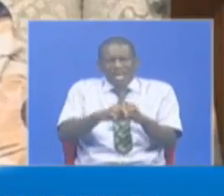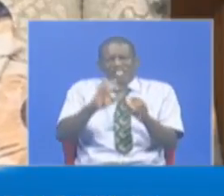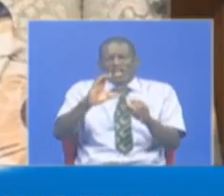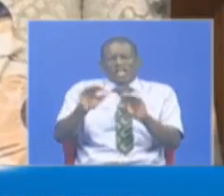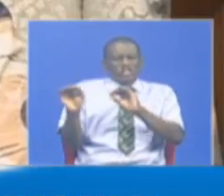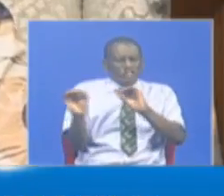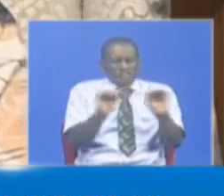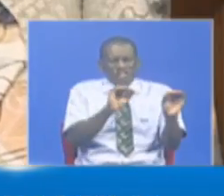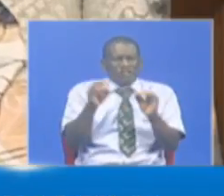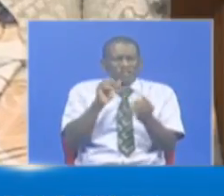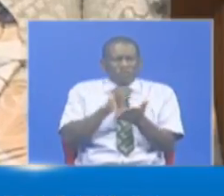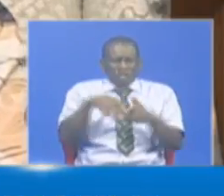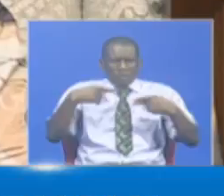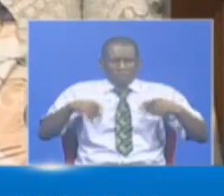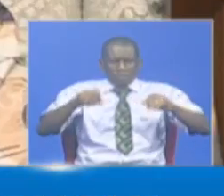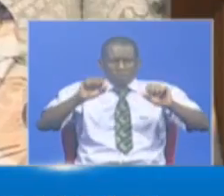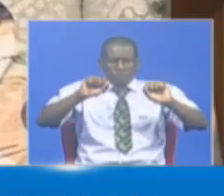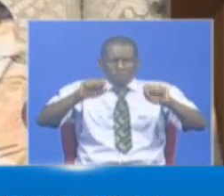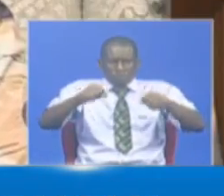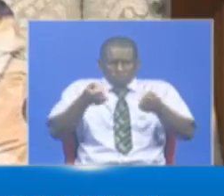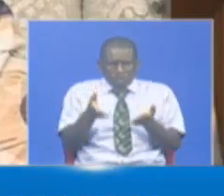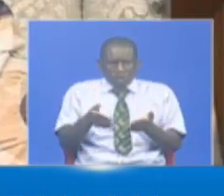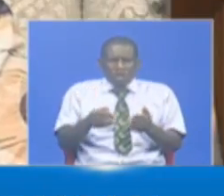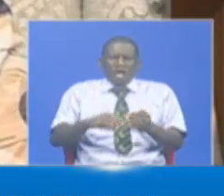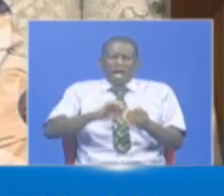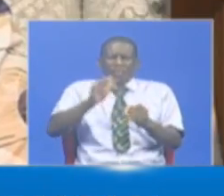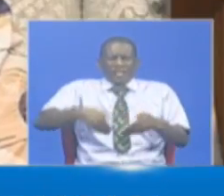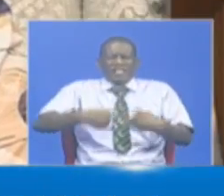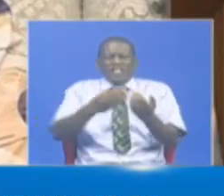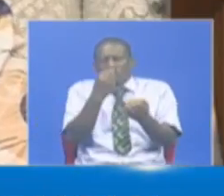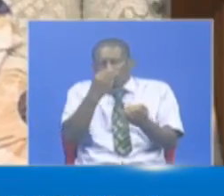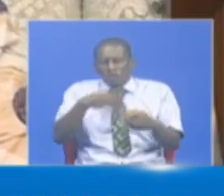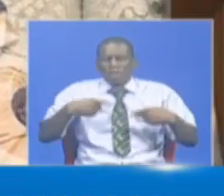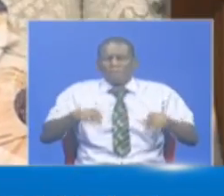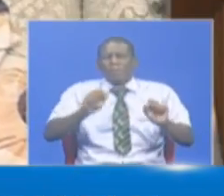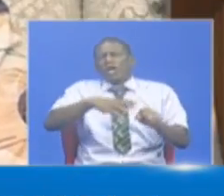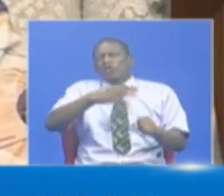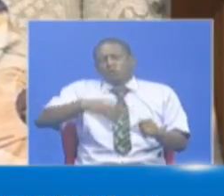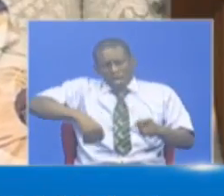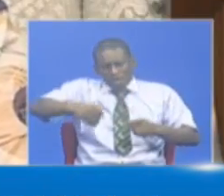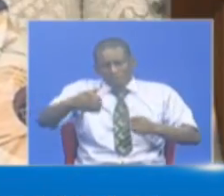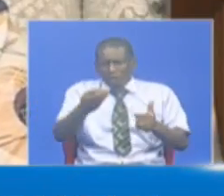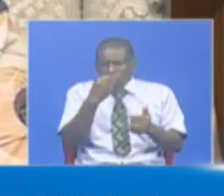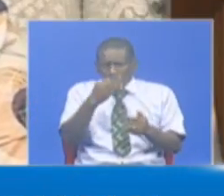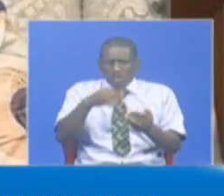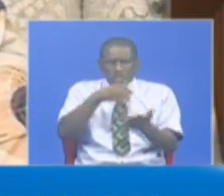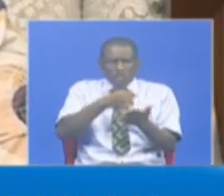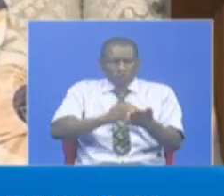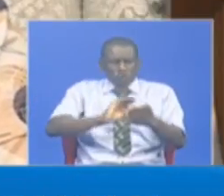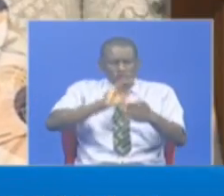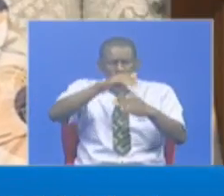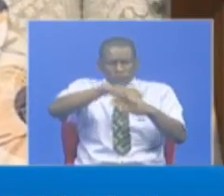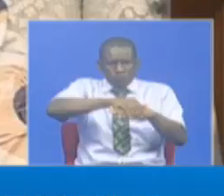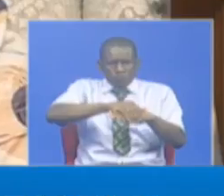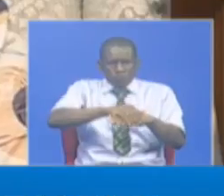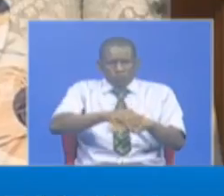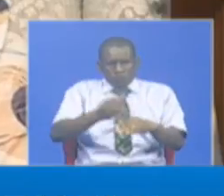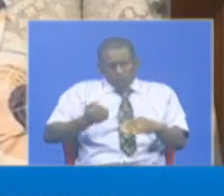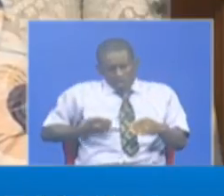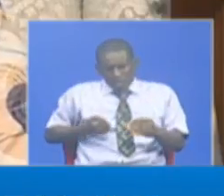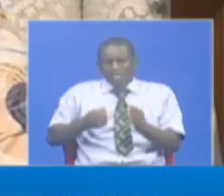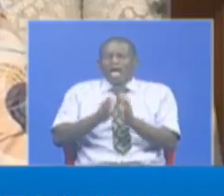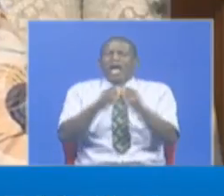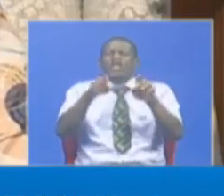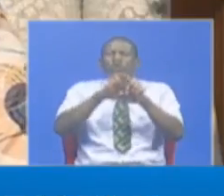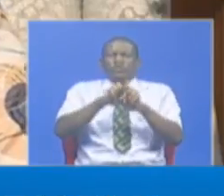that people are able now, instead of giving food, they are able to go and buy, including those sanitary towels. And then, of course,